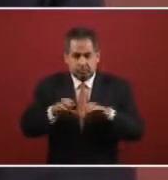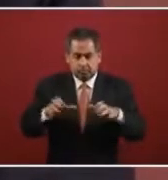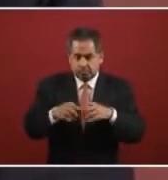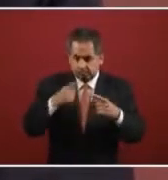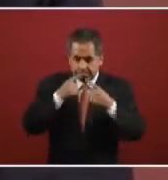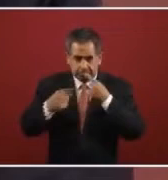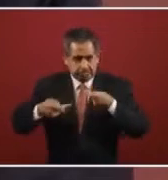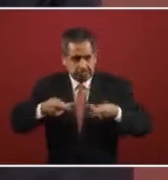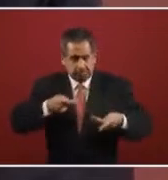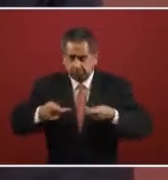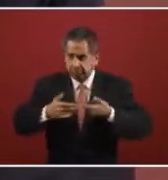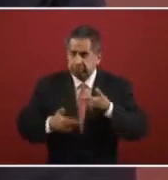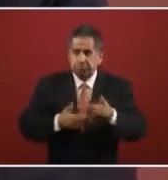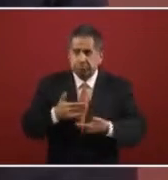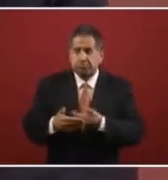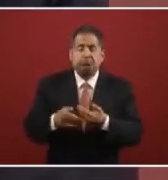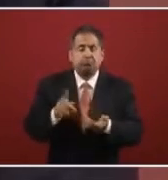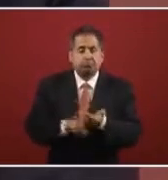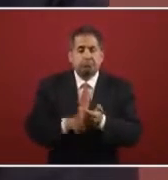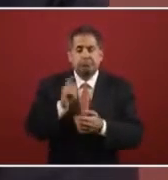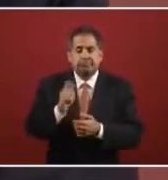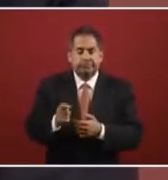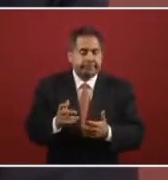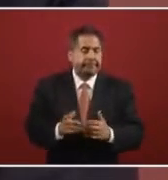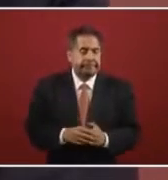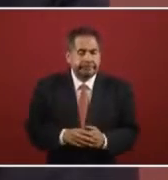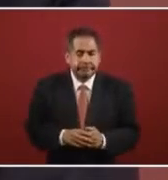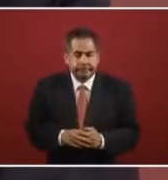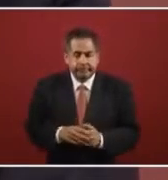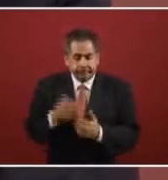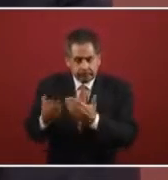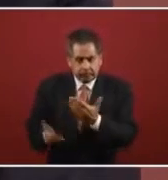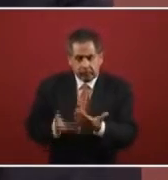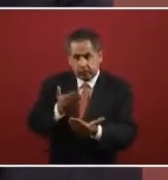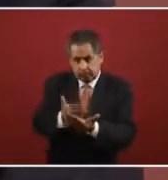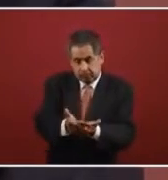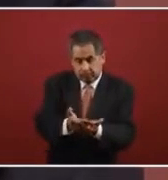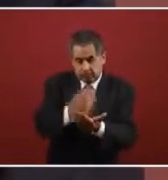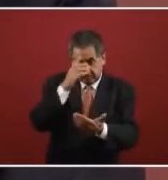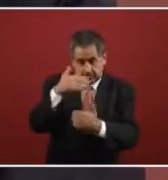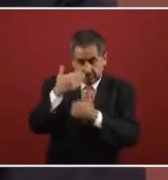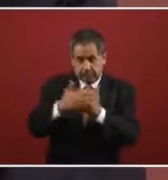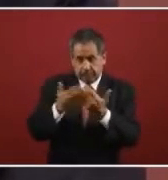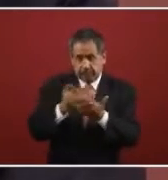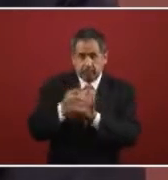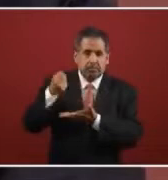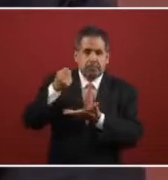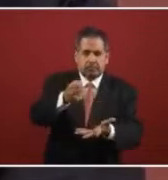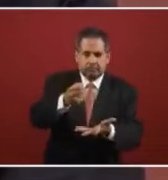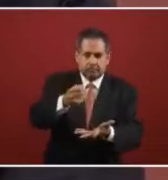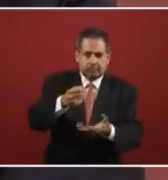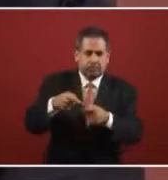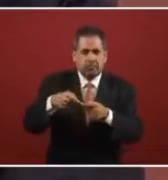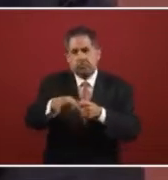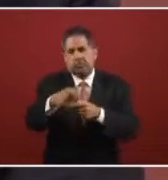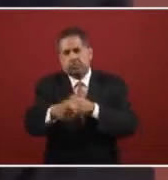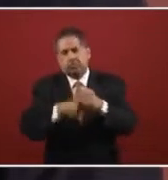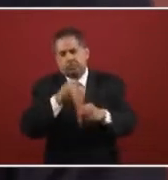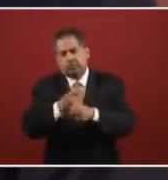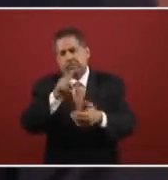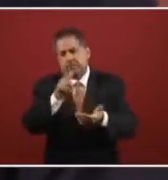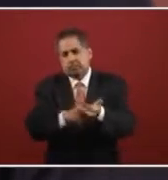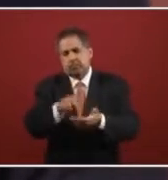estamos preparando Hacienda, la propuesta area. de because we're presupuesto trying to do the budget